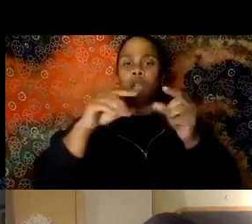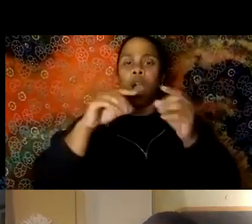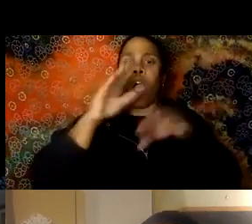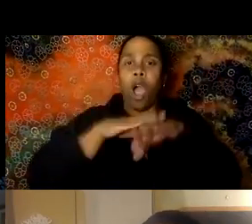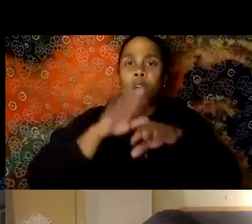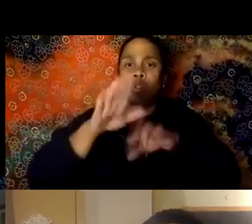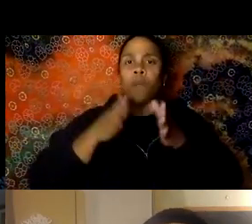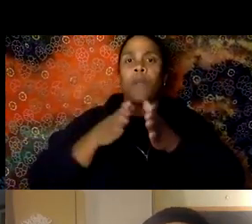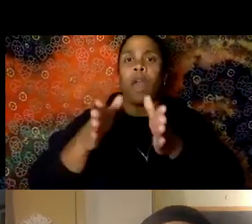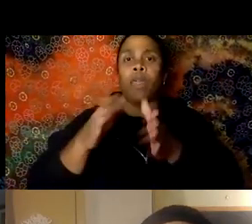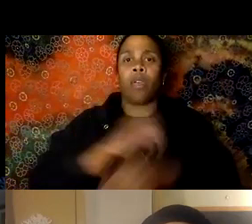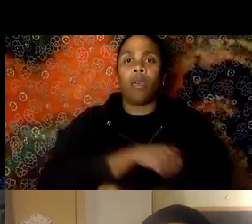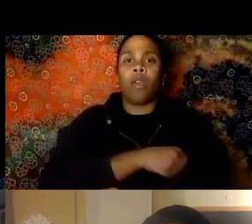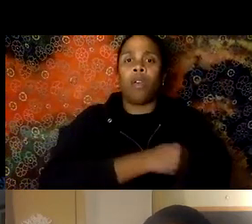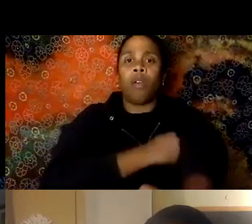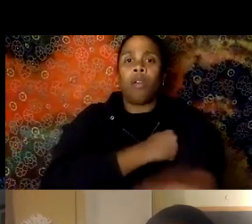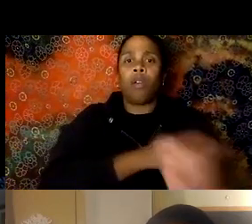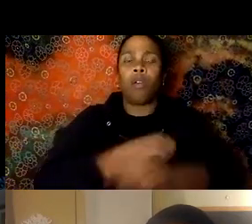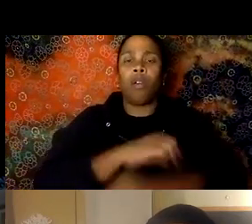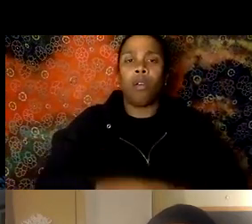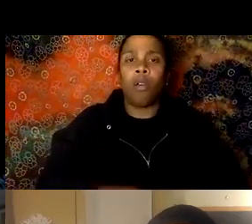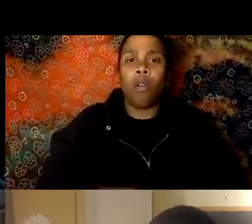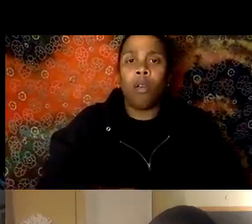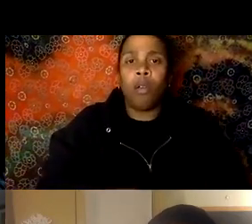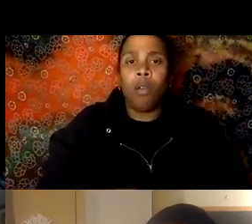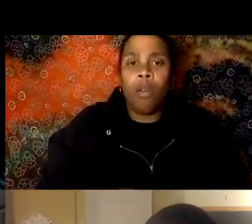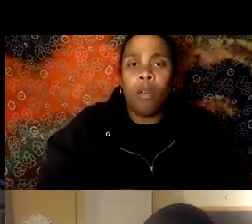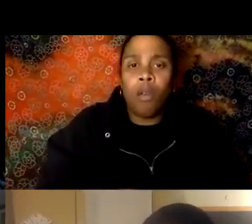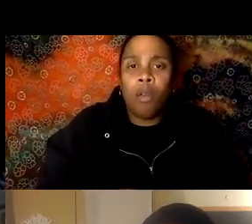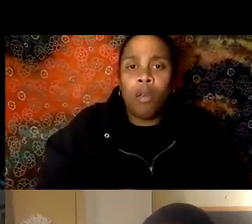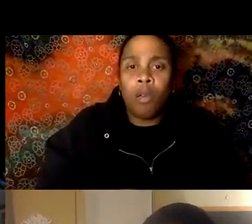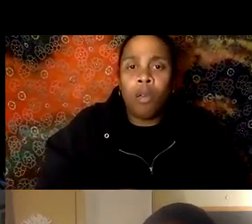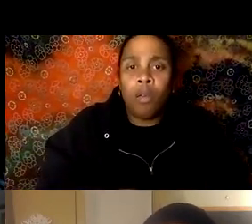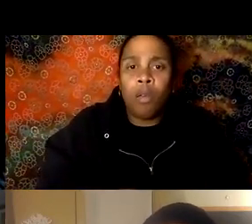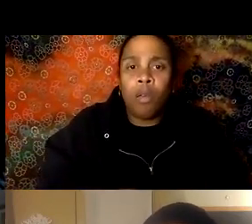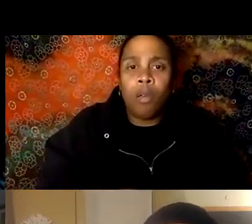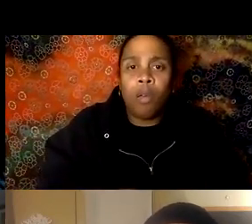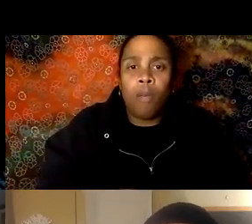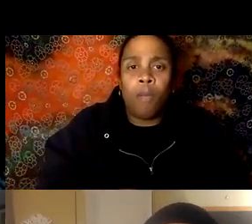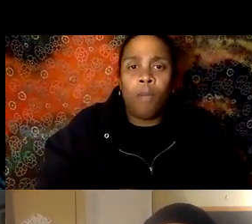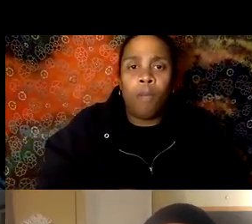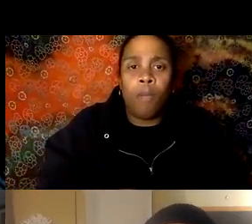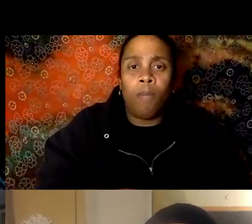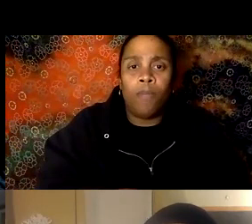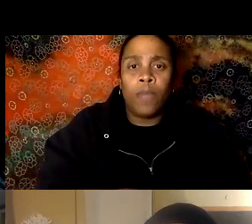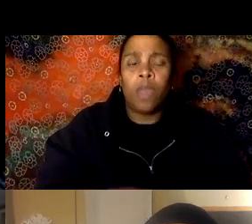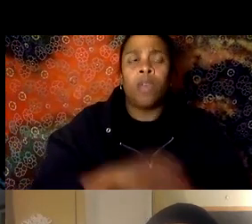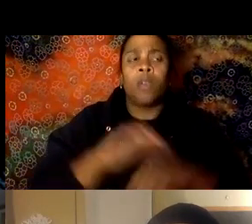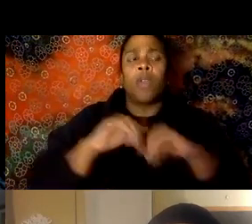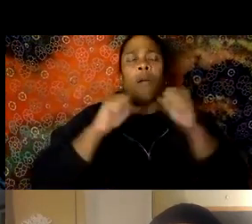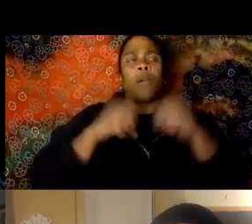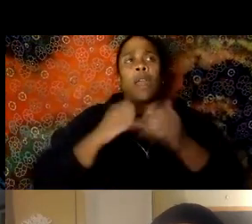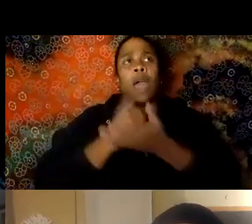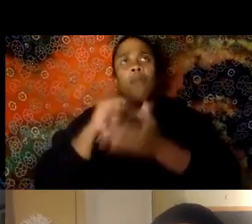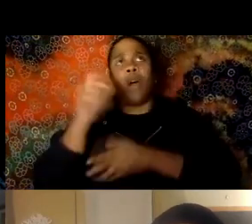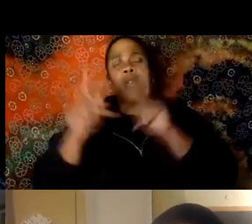What is the reason why I'm here? How am I here to, to uplift or to help, like to be here to help others go deeper and to see what's here for them. And